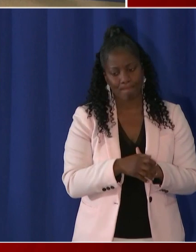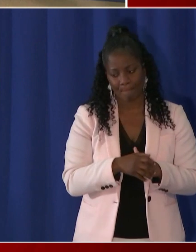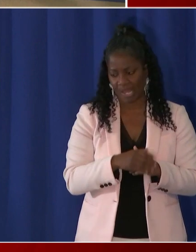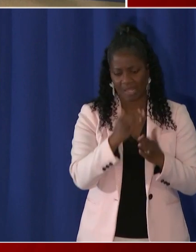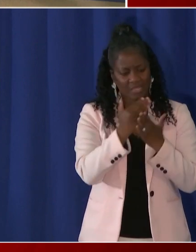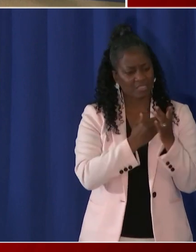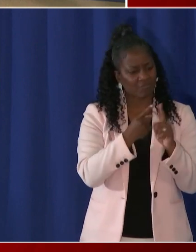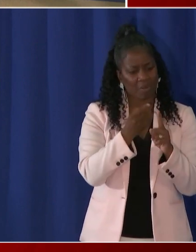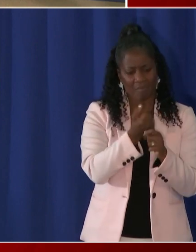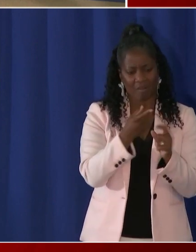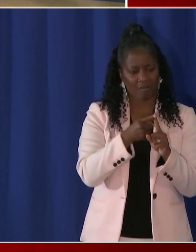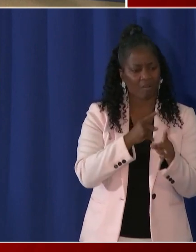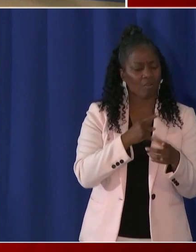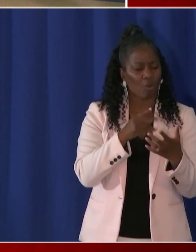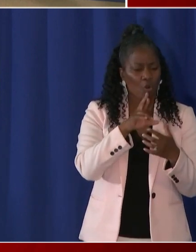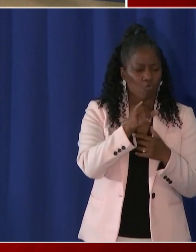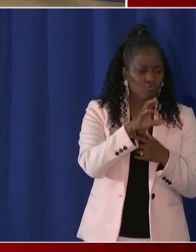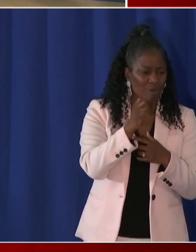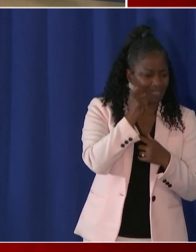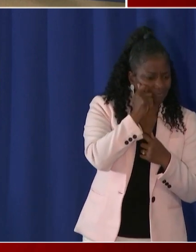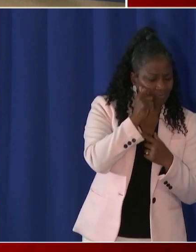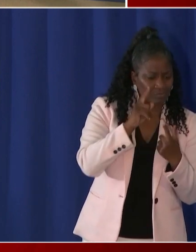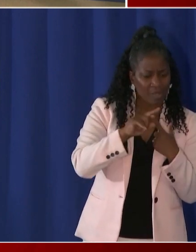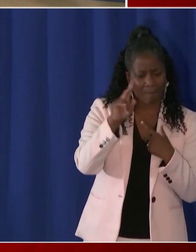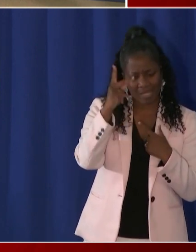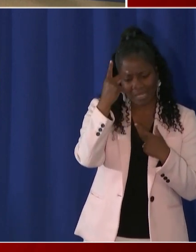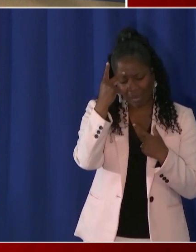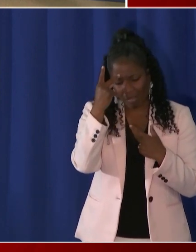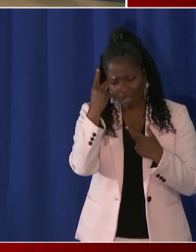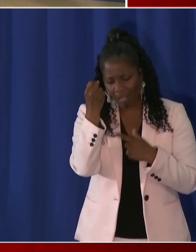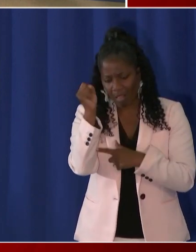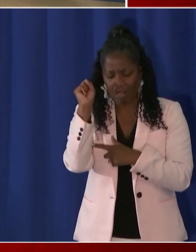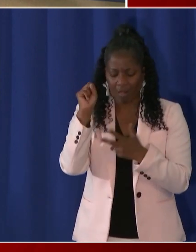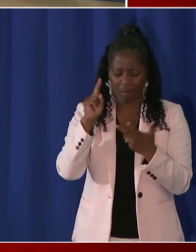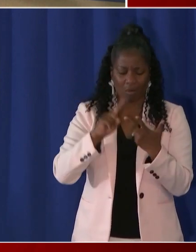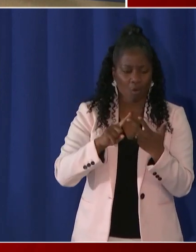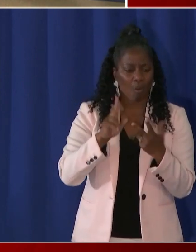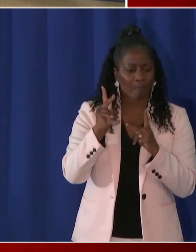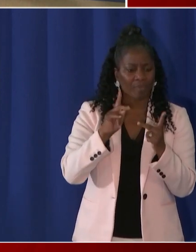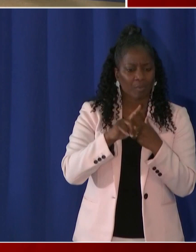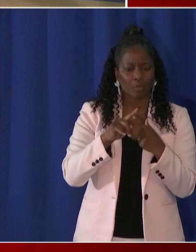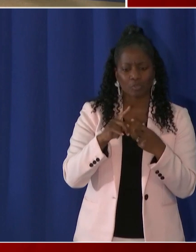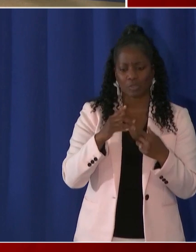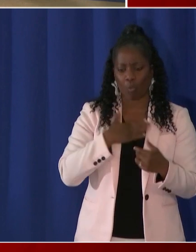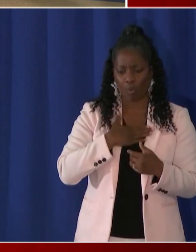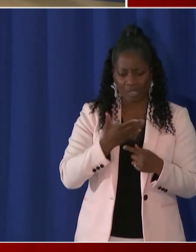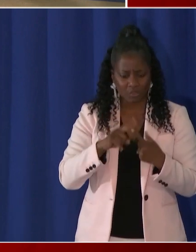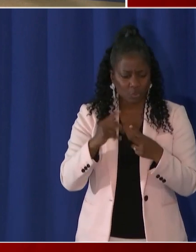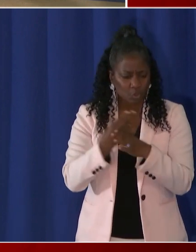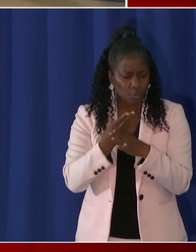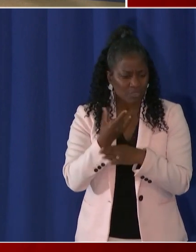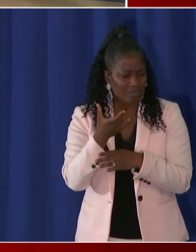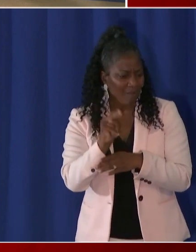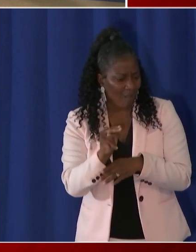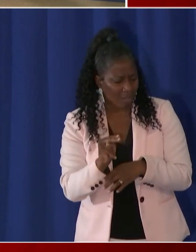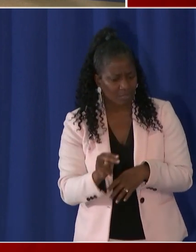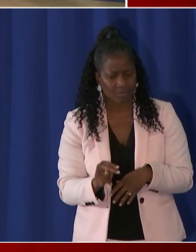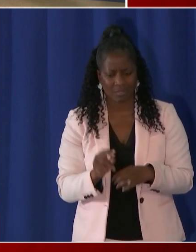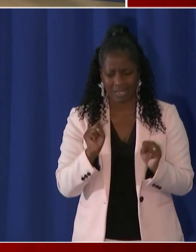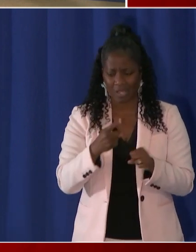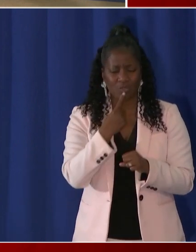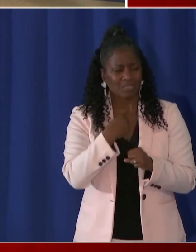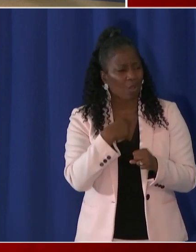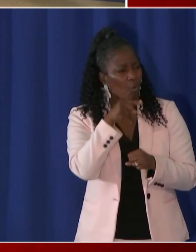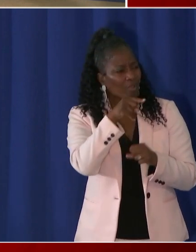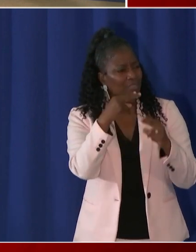lists everything from race-related and political unrest to people's increased willingness to use guns. Can you tell us what